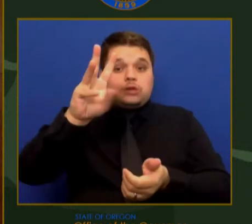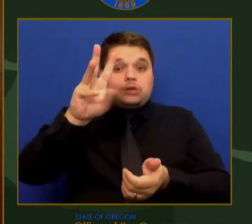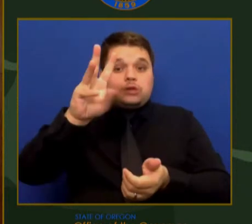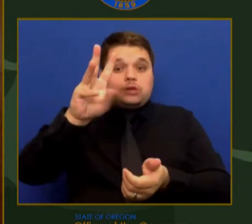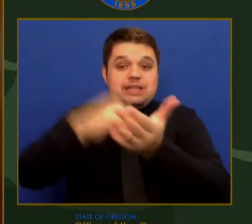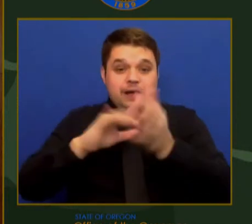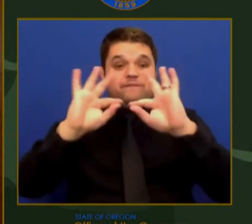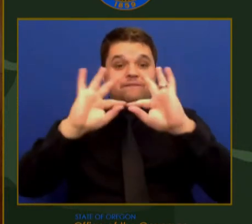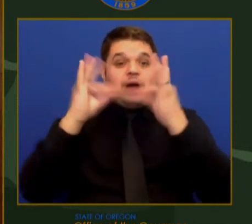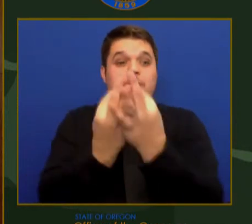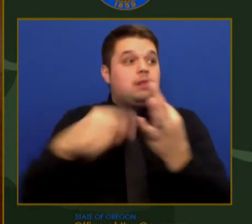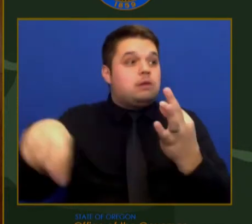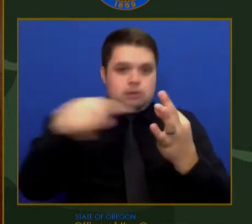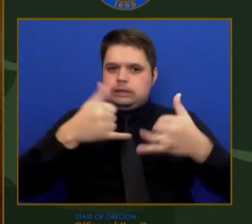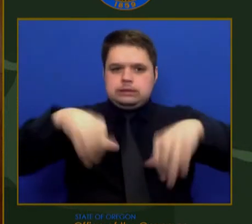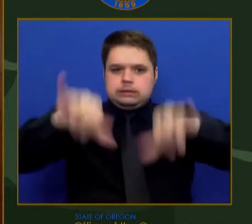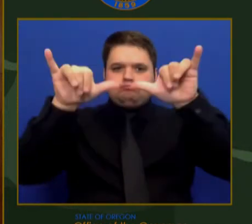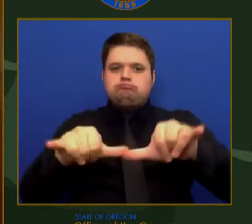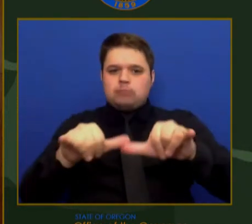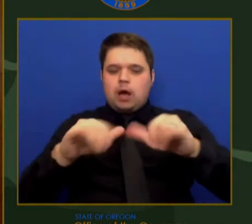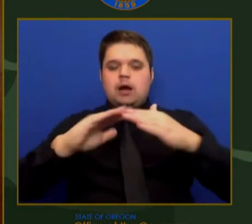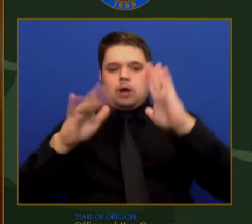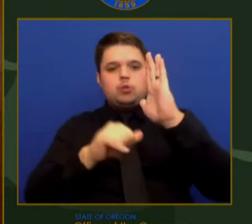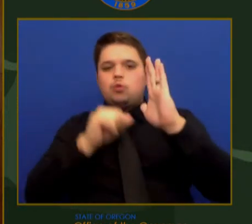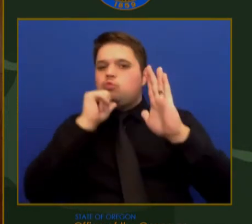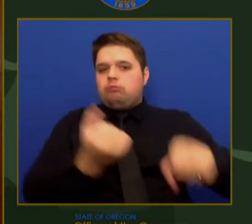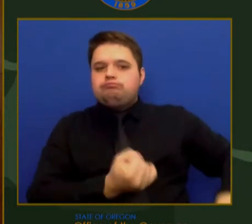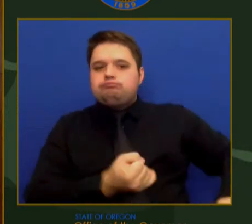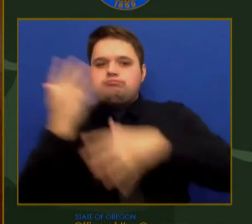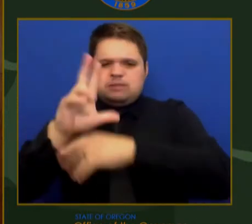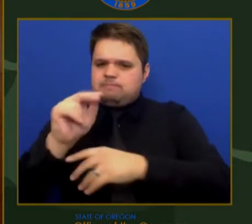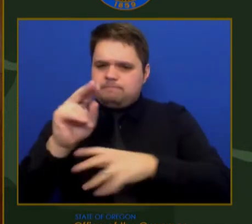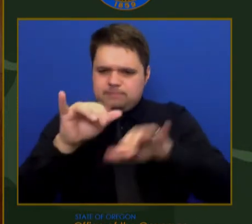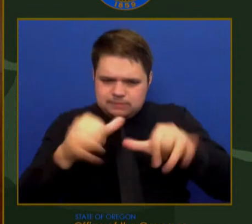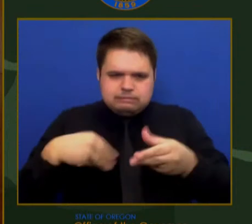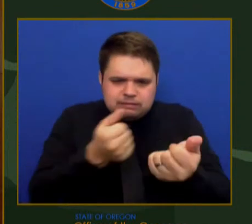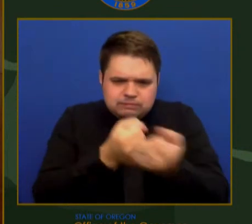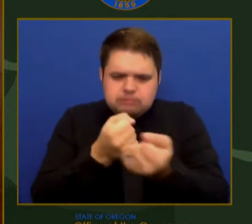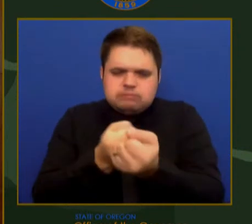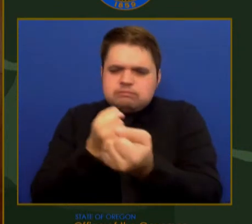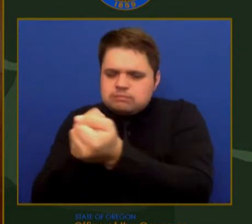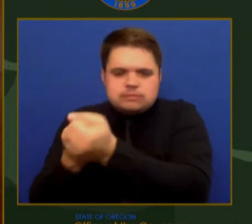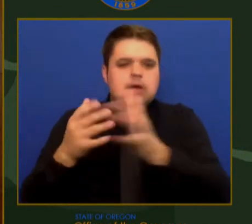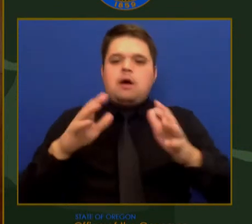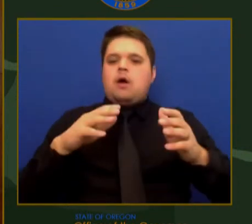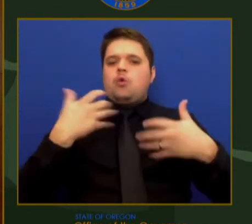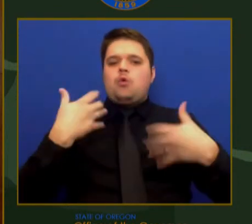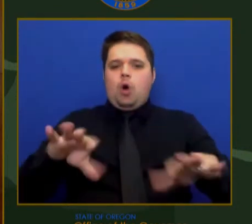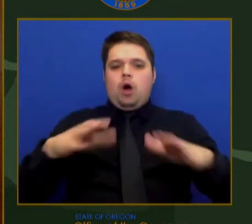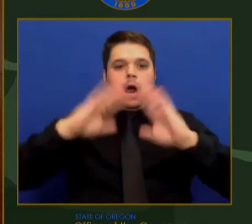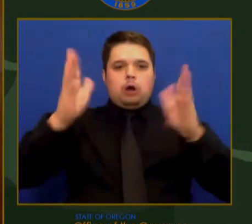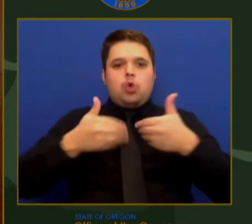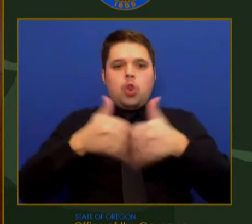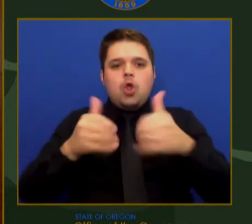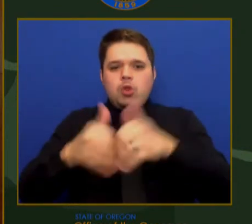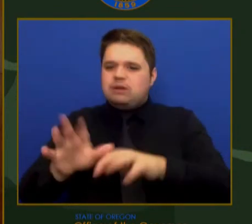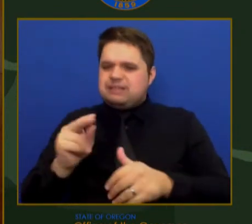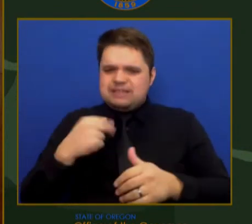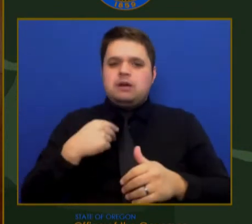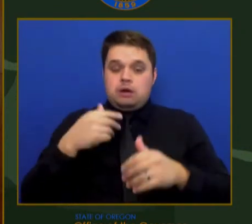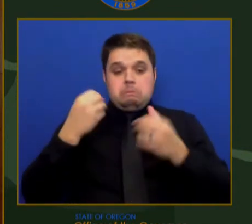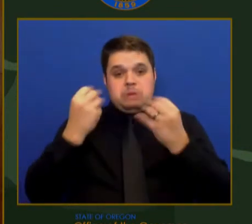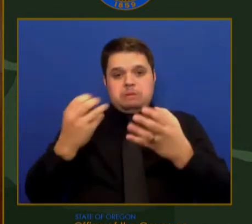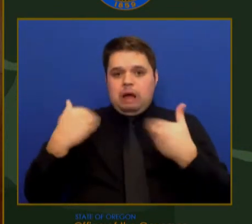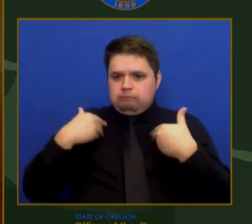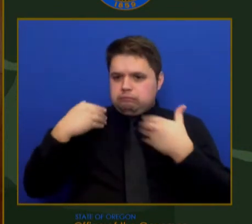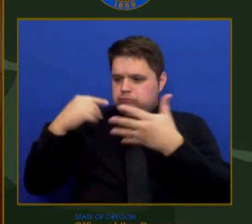have approached unprecedented challenges with innovative solutions, like Project Turnkey, a